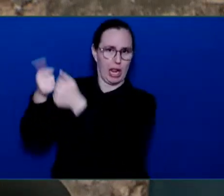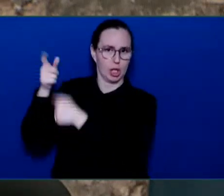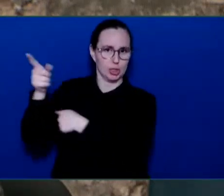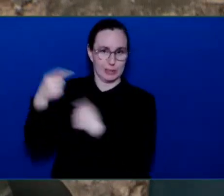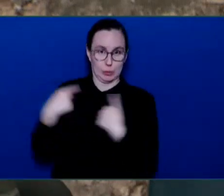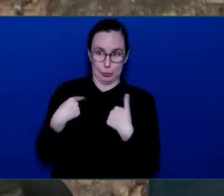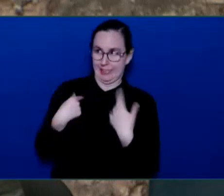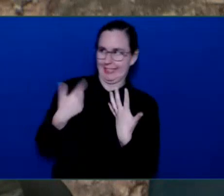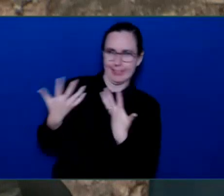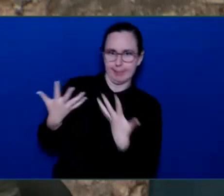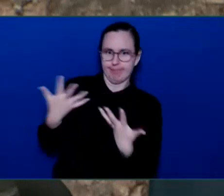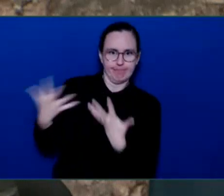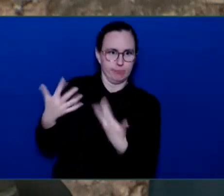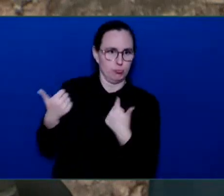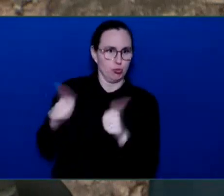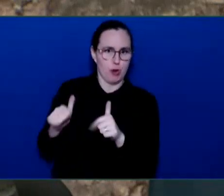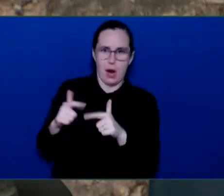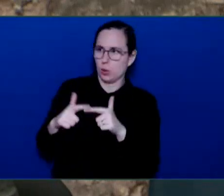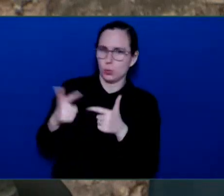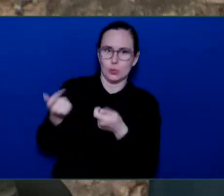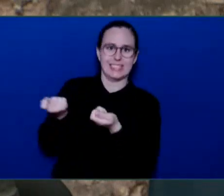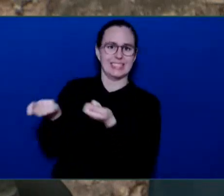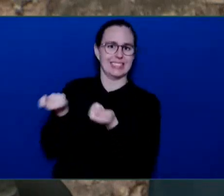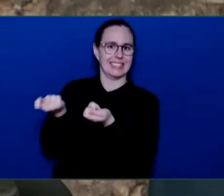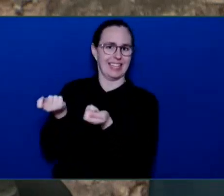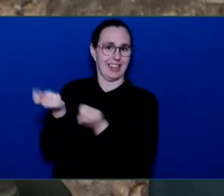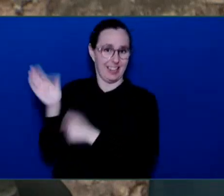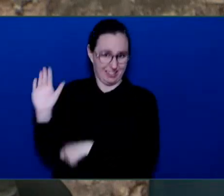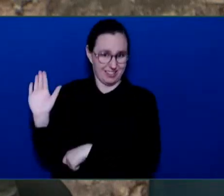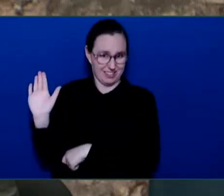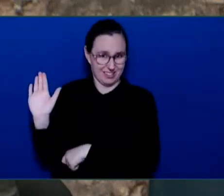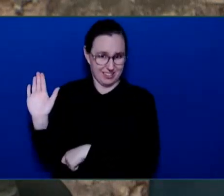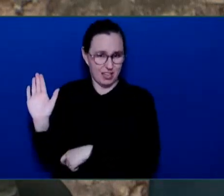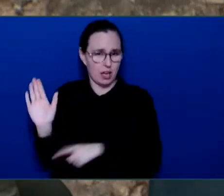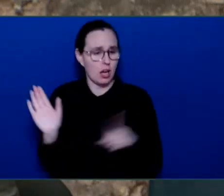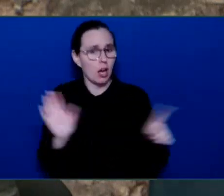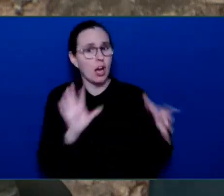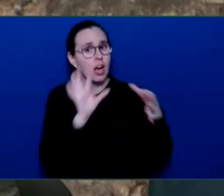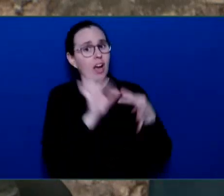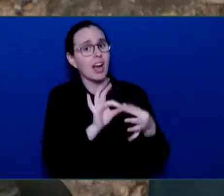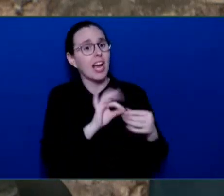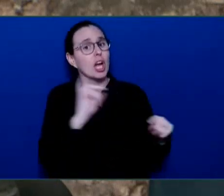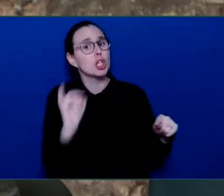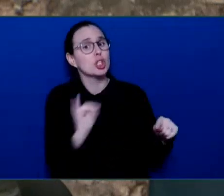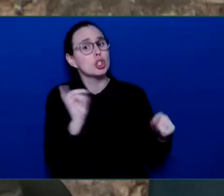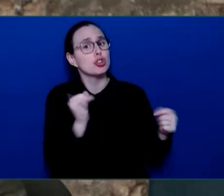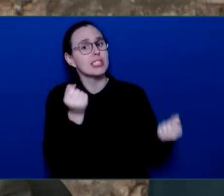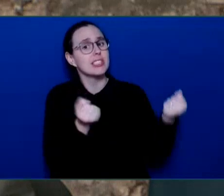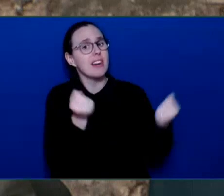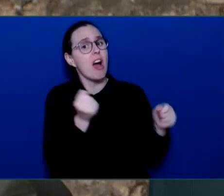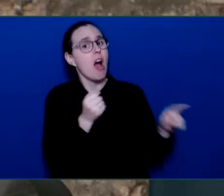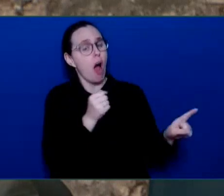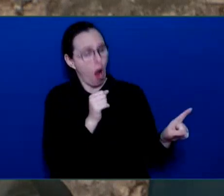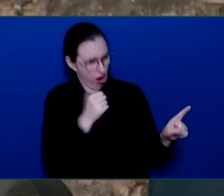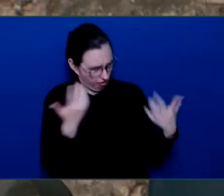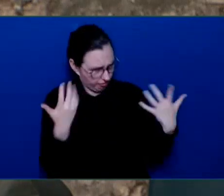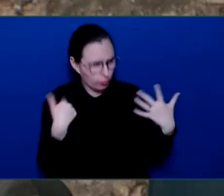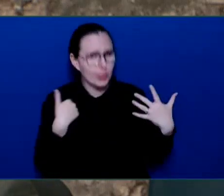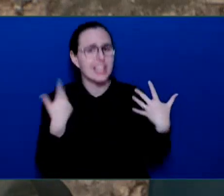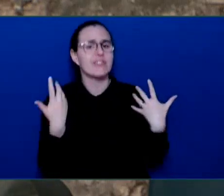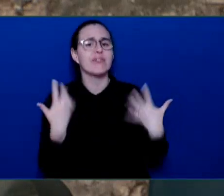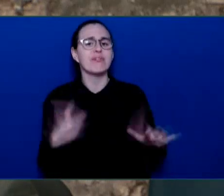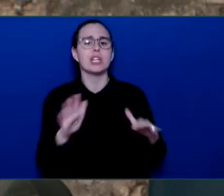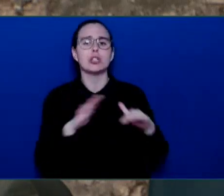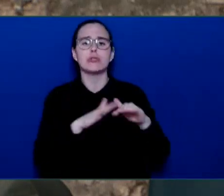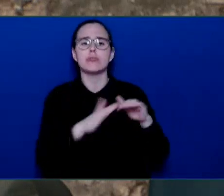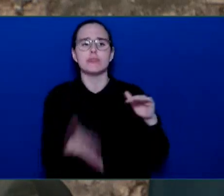cost of insurance for vehicles. We actually lowered the rate for ICBC costs for every person in the province at a